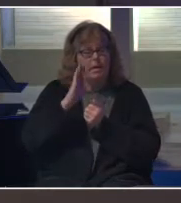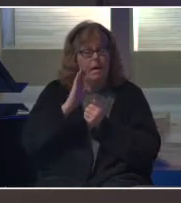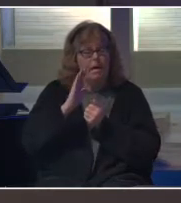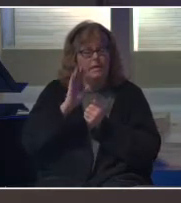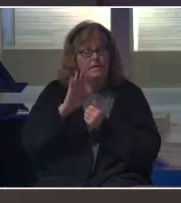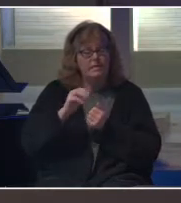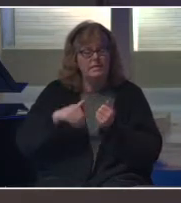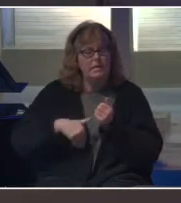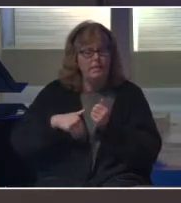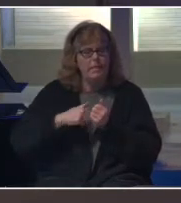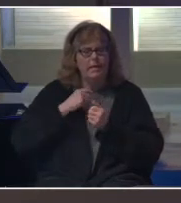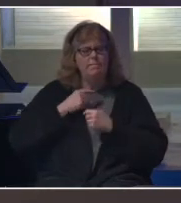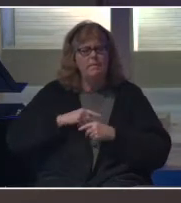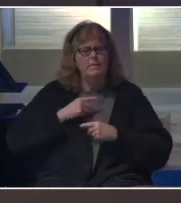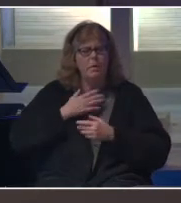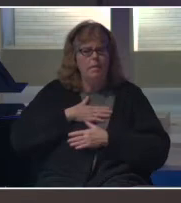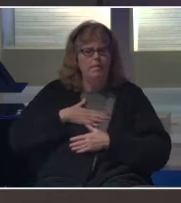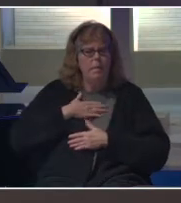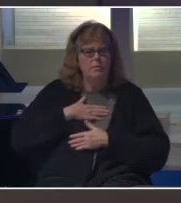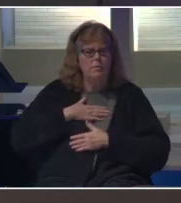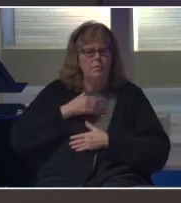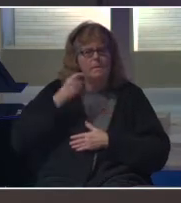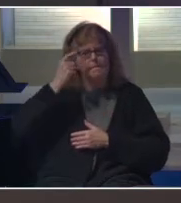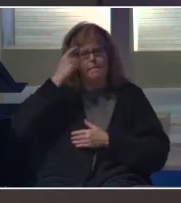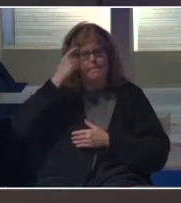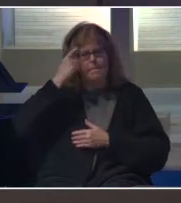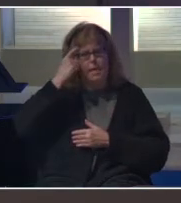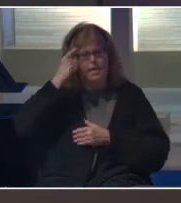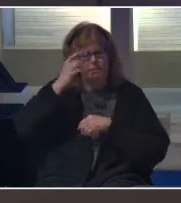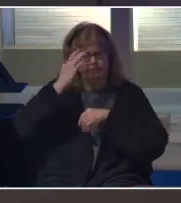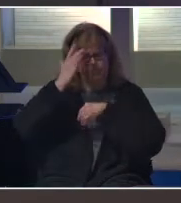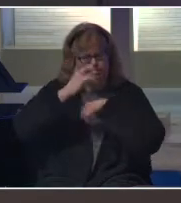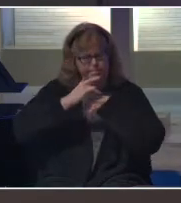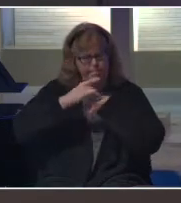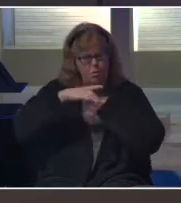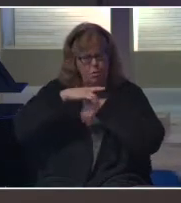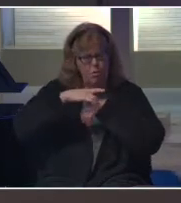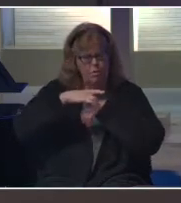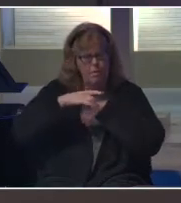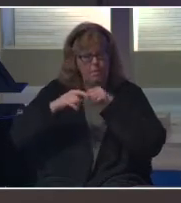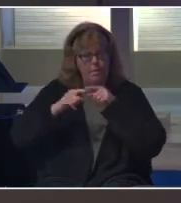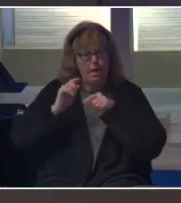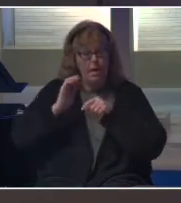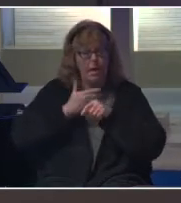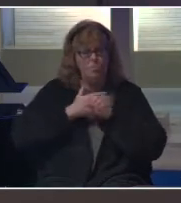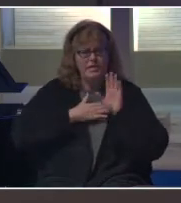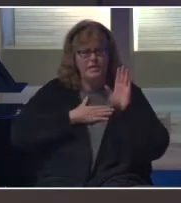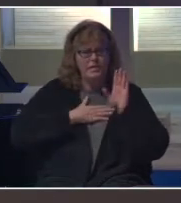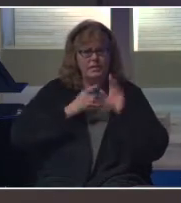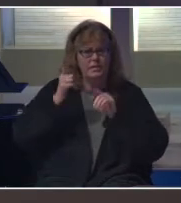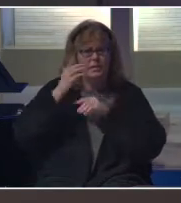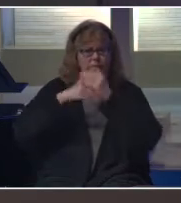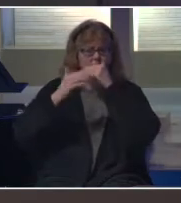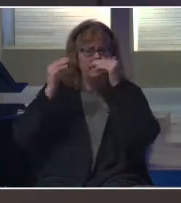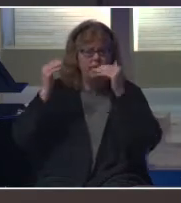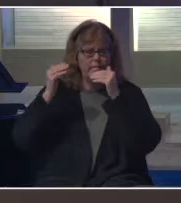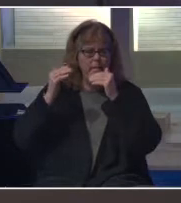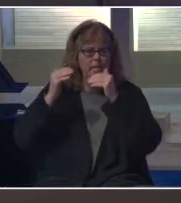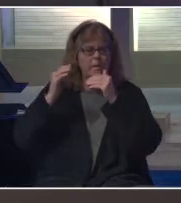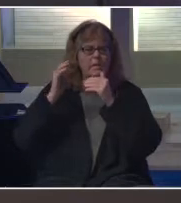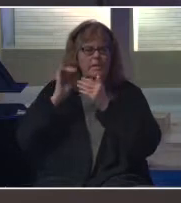physical pleasures. And their minds are on earthly things, but our citizenship is in heaven. That's what